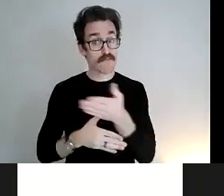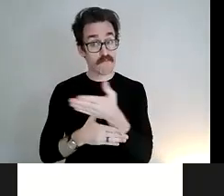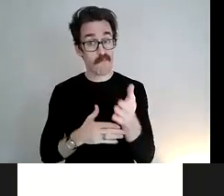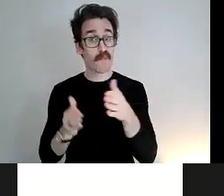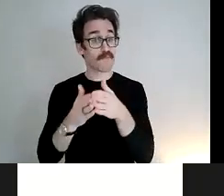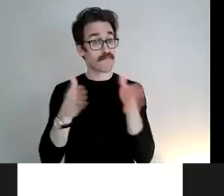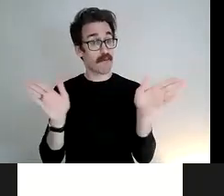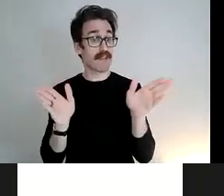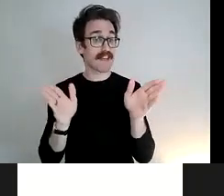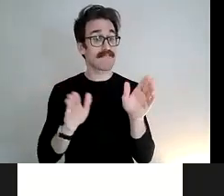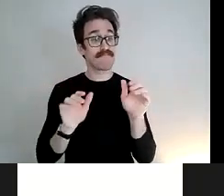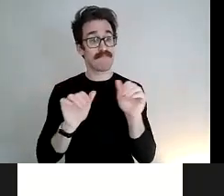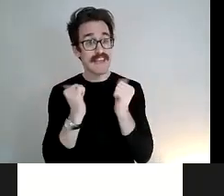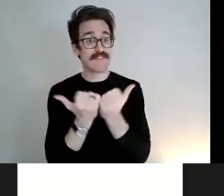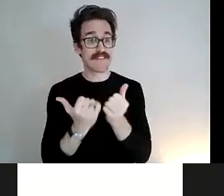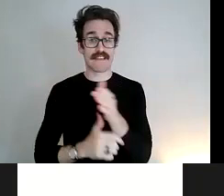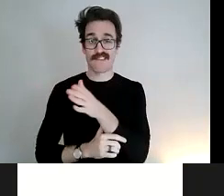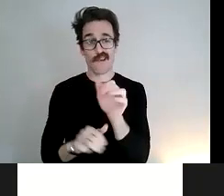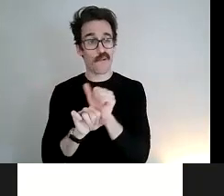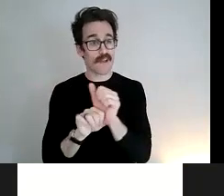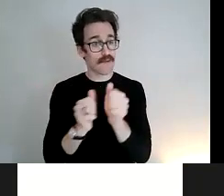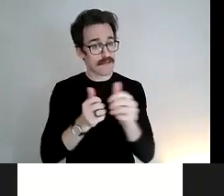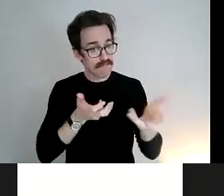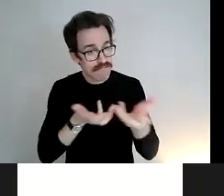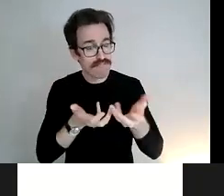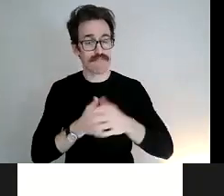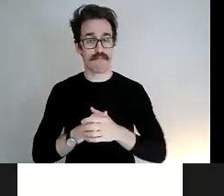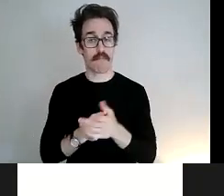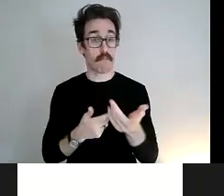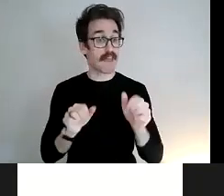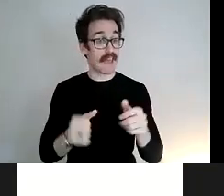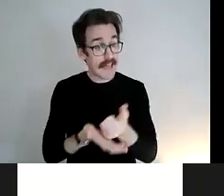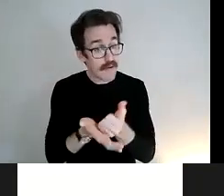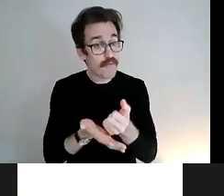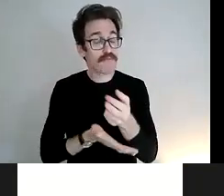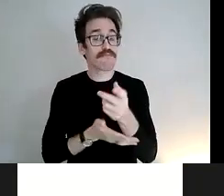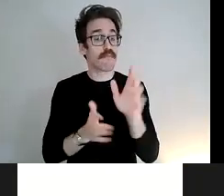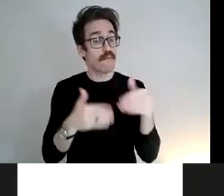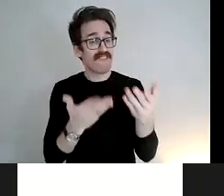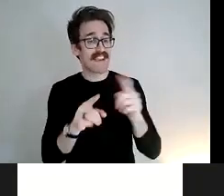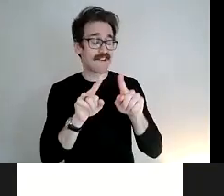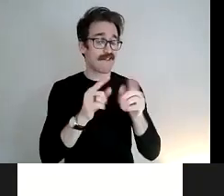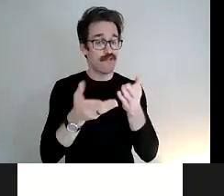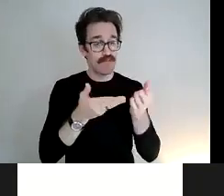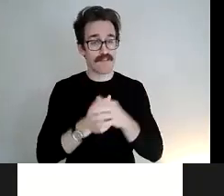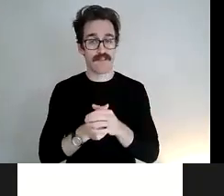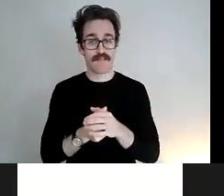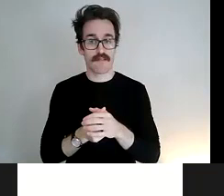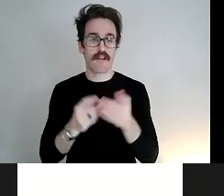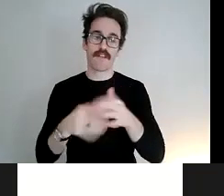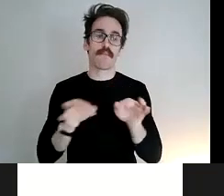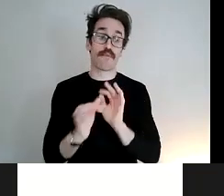tables in Toronto and various others in Ontario that may be able to help. Contacting the bank is really